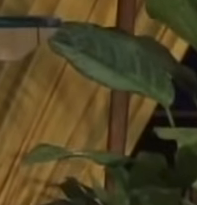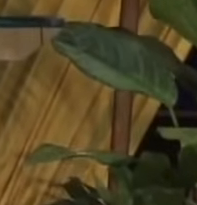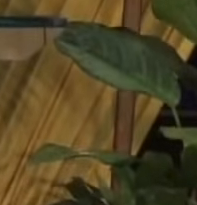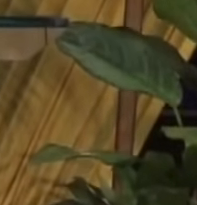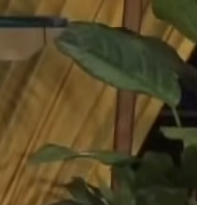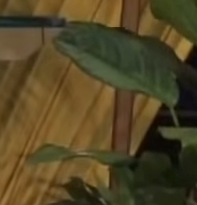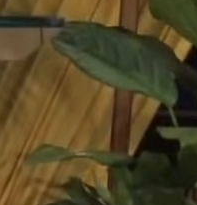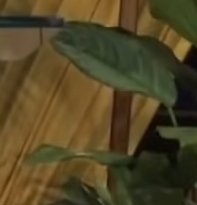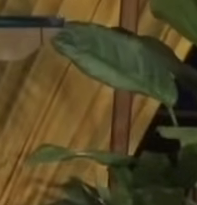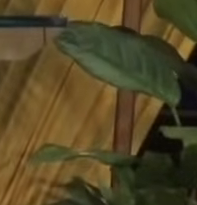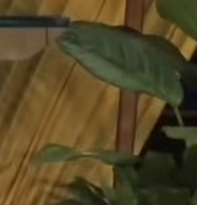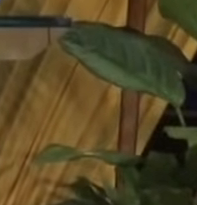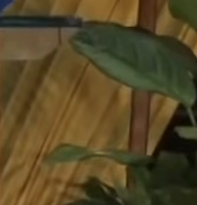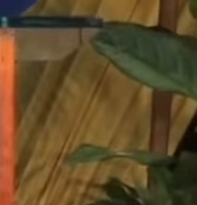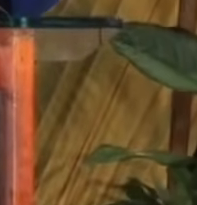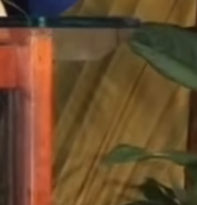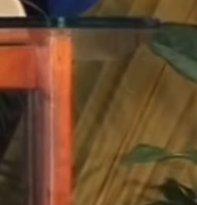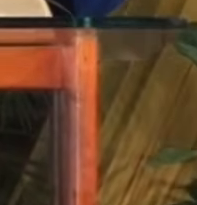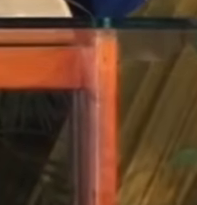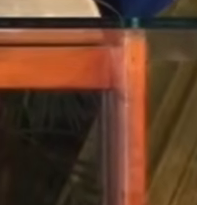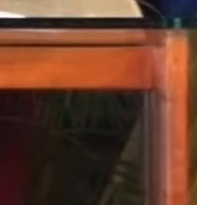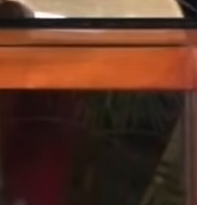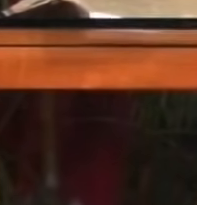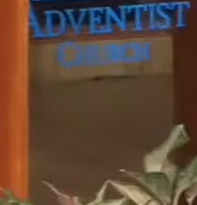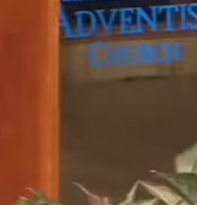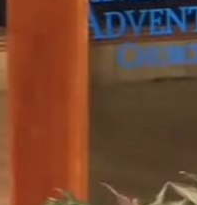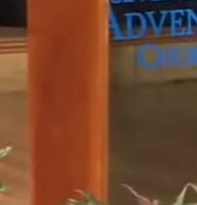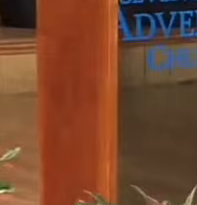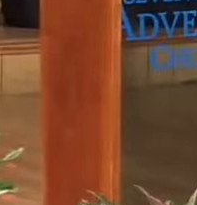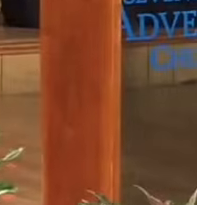Well, John says, well, I've got news for you.